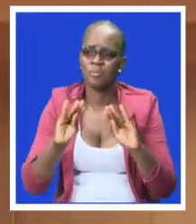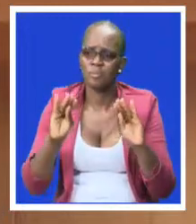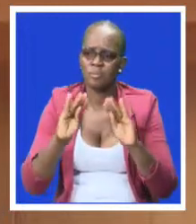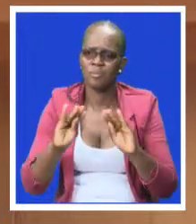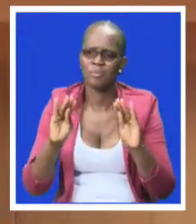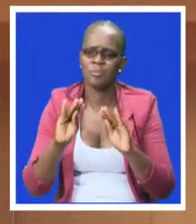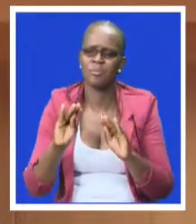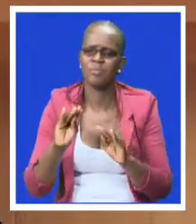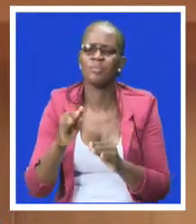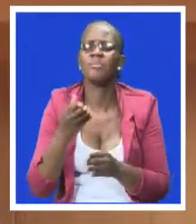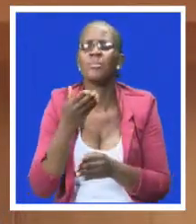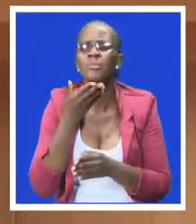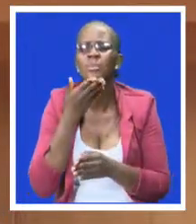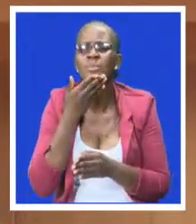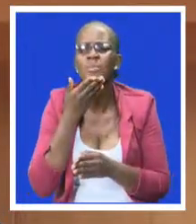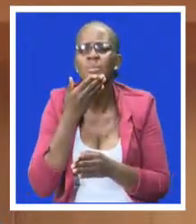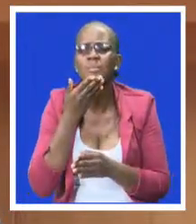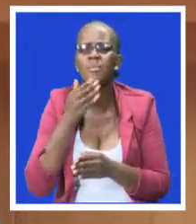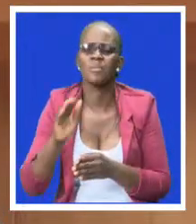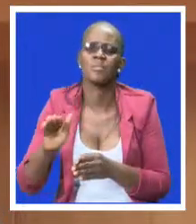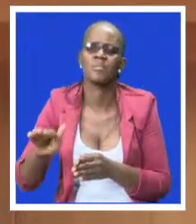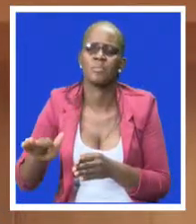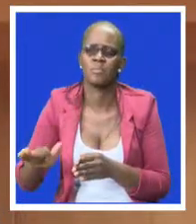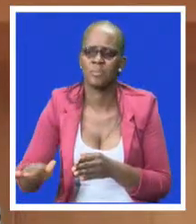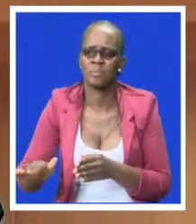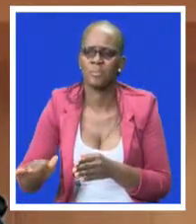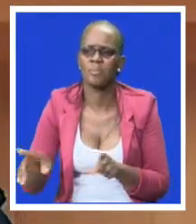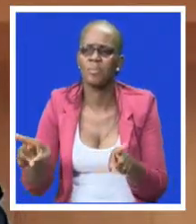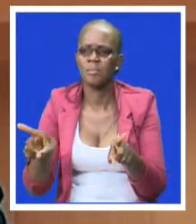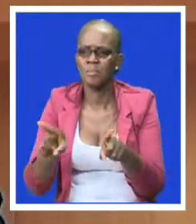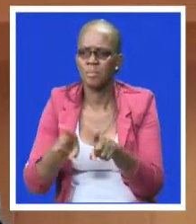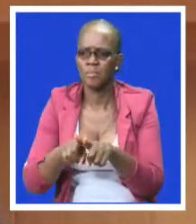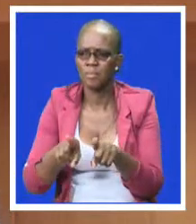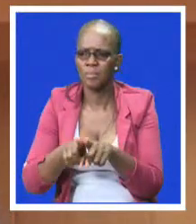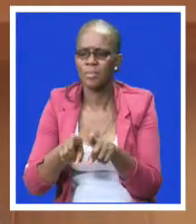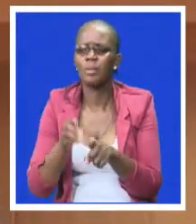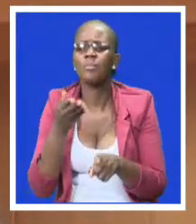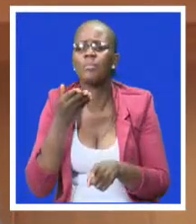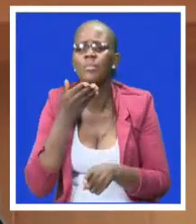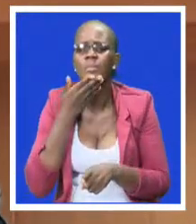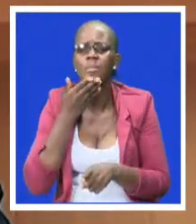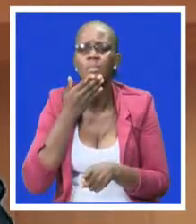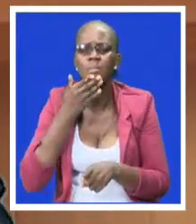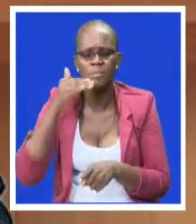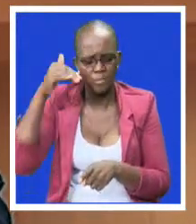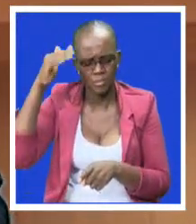now listening attentively on what we will be dealing with today.